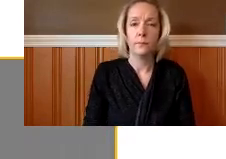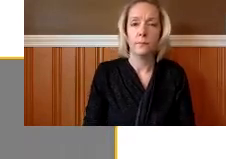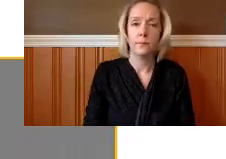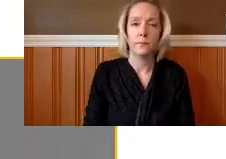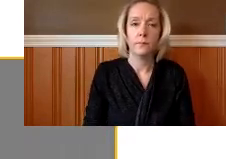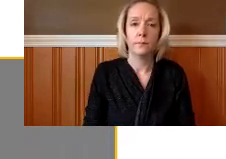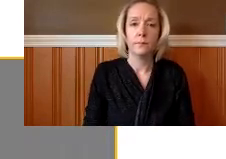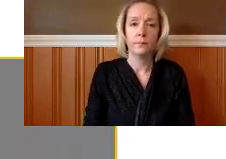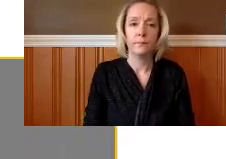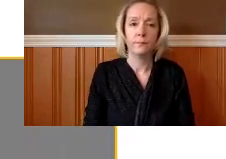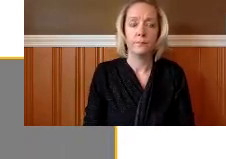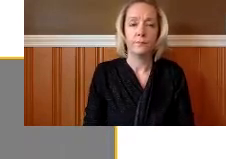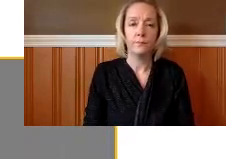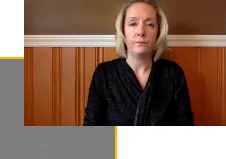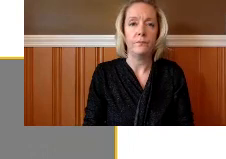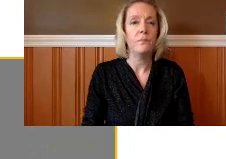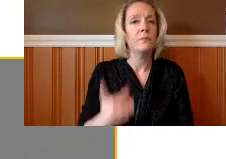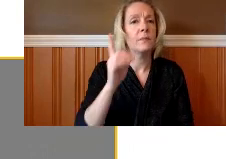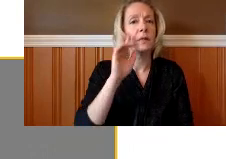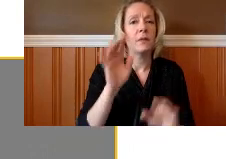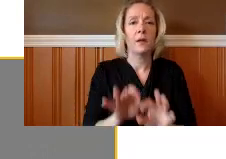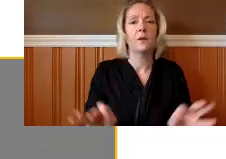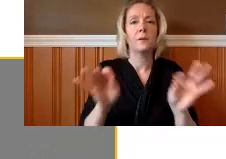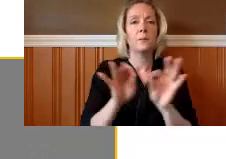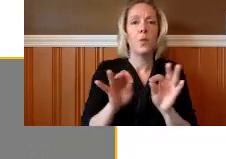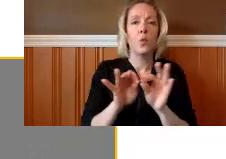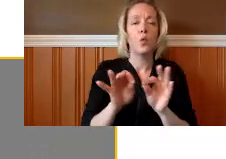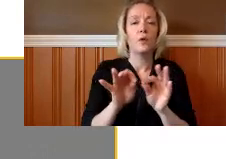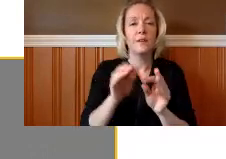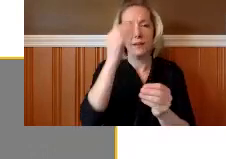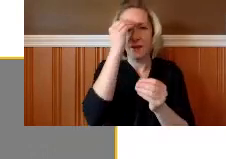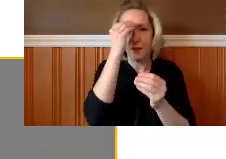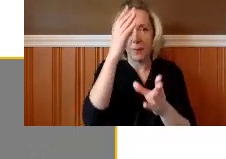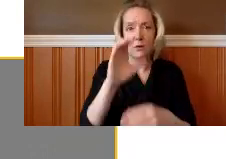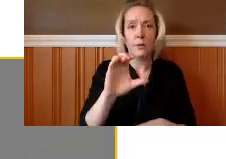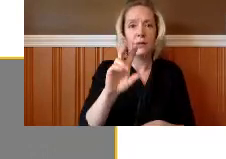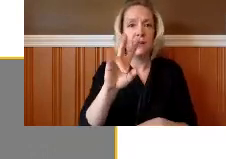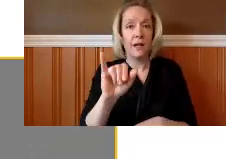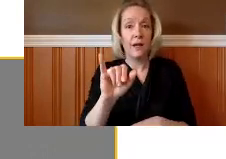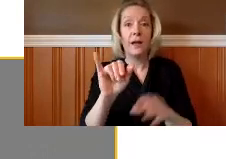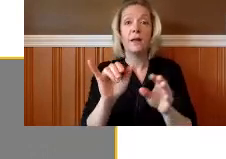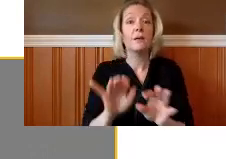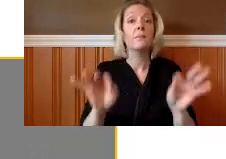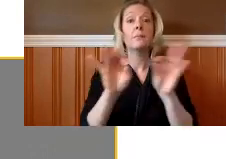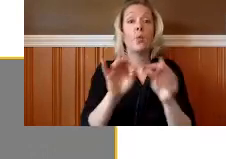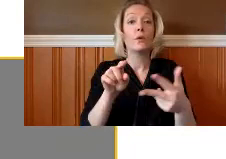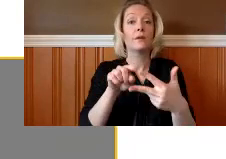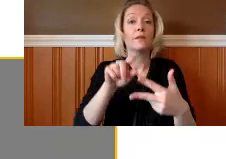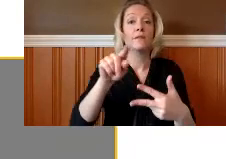than we need more people who are aware of CVI, specifically phase 2 and phase 3, in those really tricky